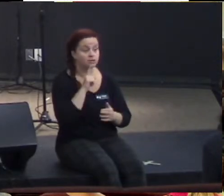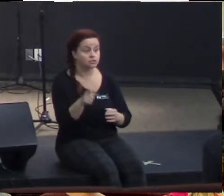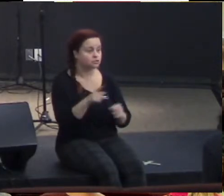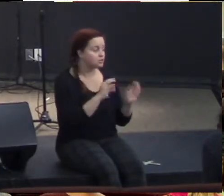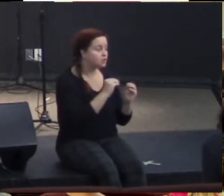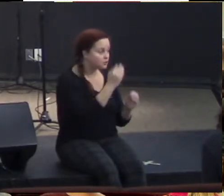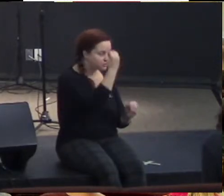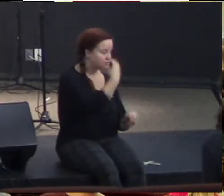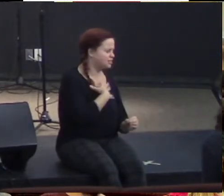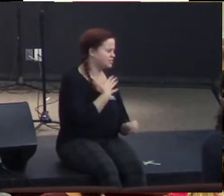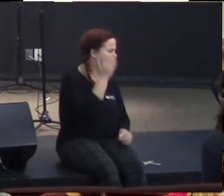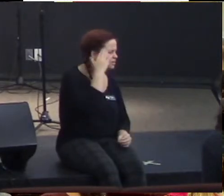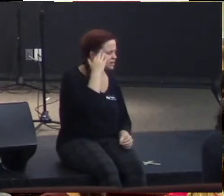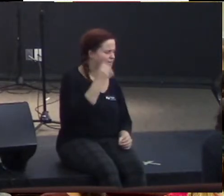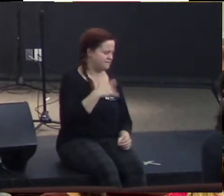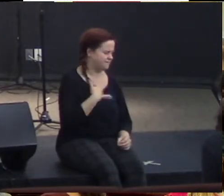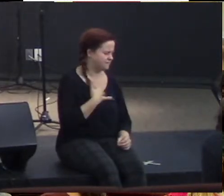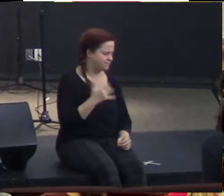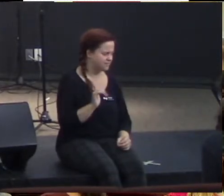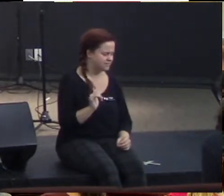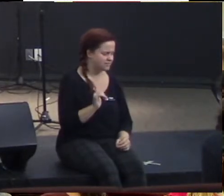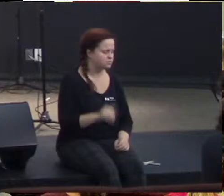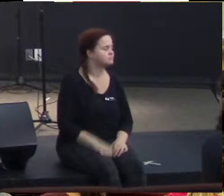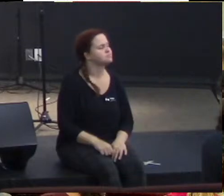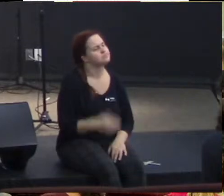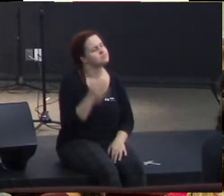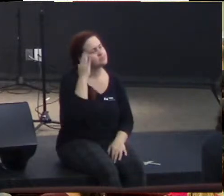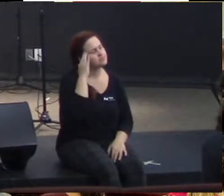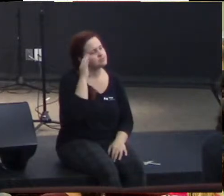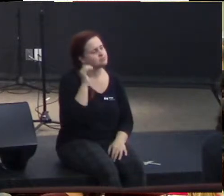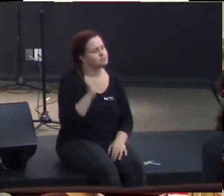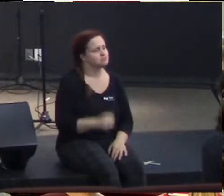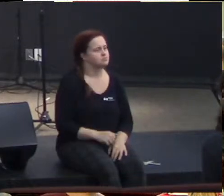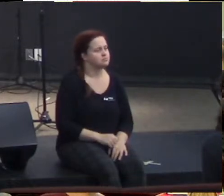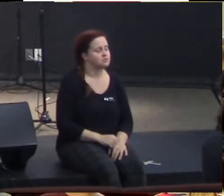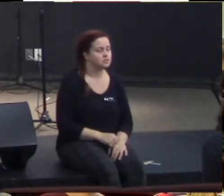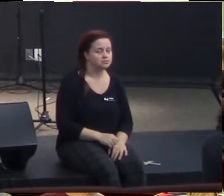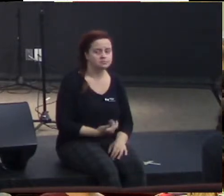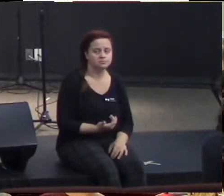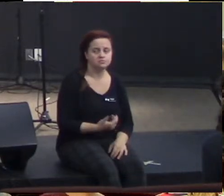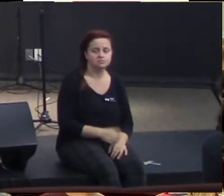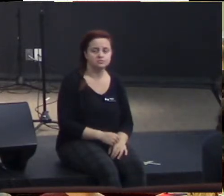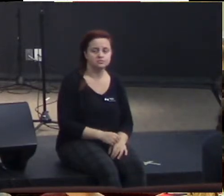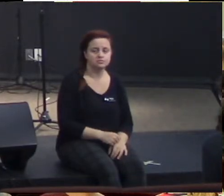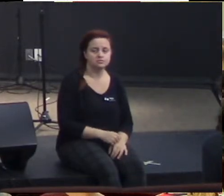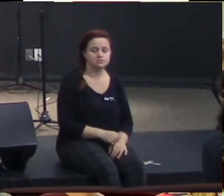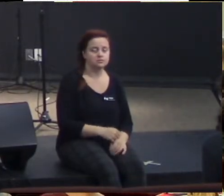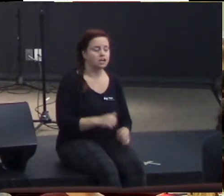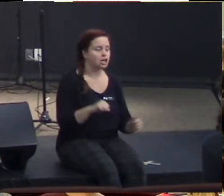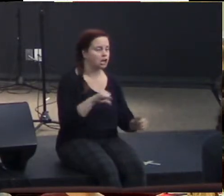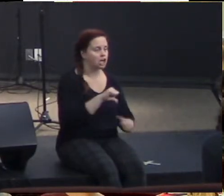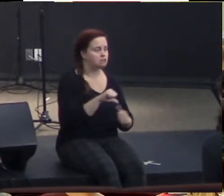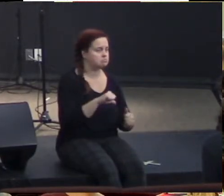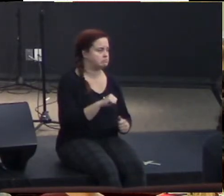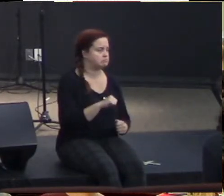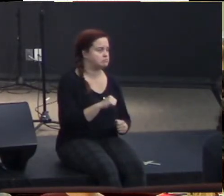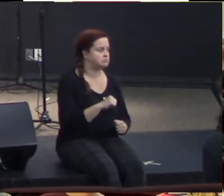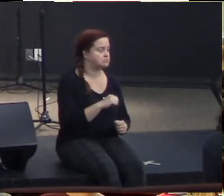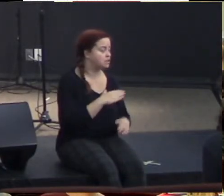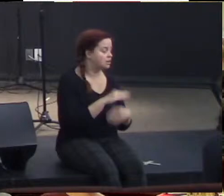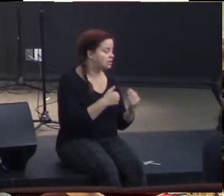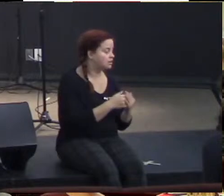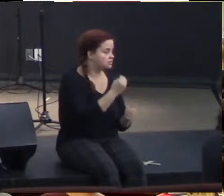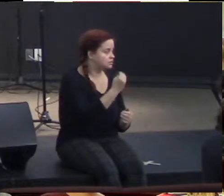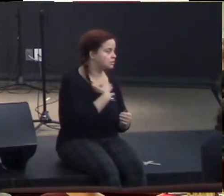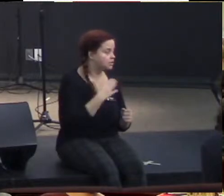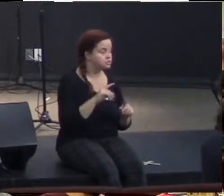feels like, right? Like, you know, hanging out, all grace, no truth. We need that sometimes, but I'm telling you,